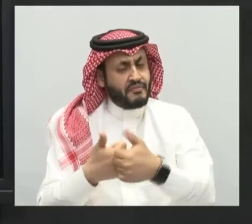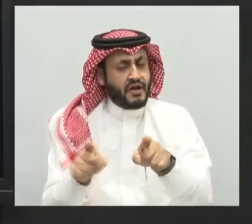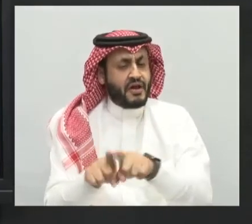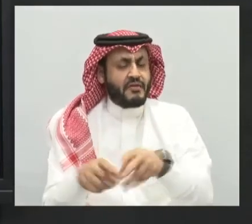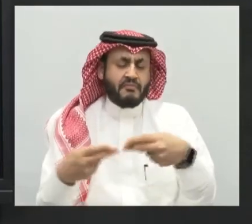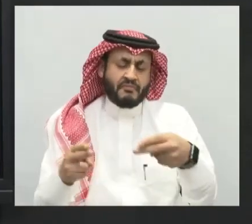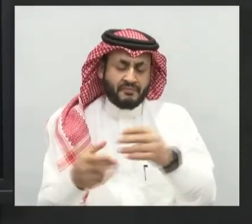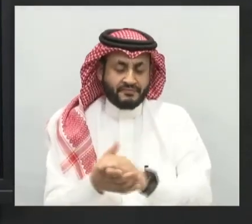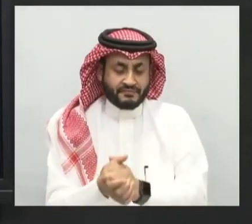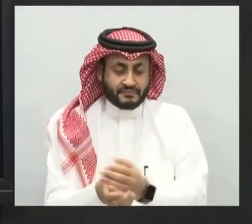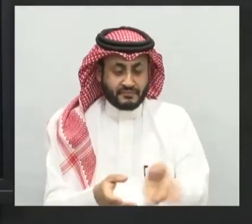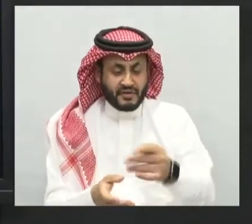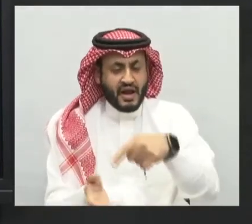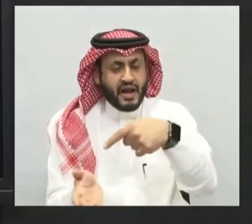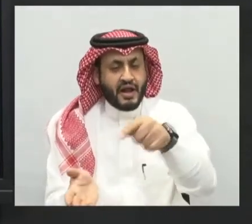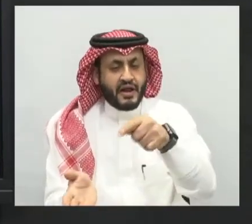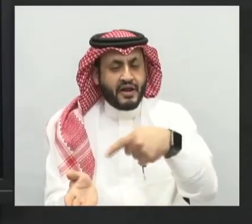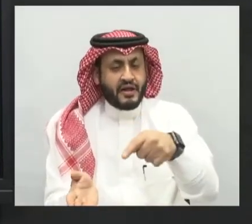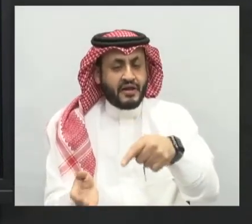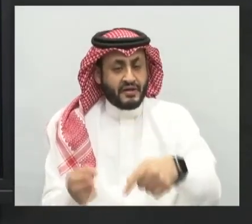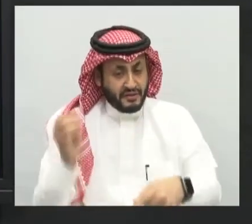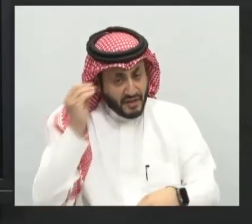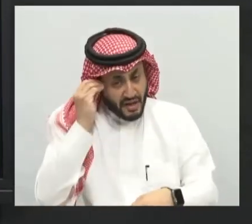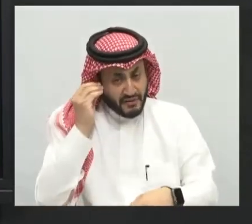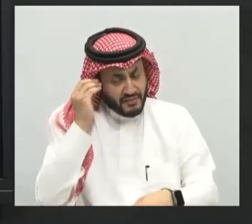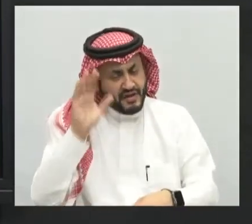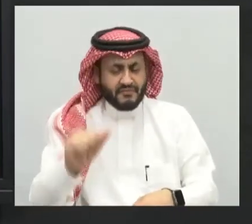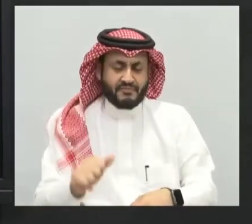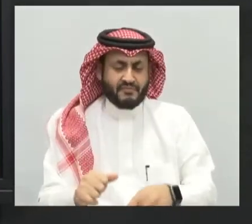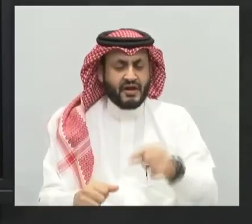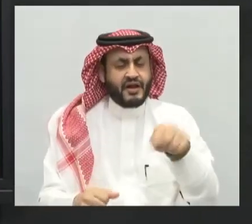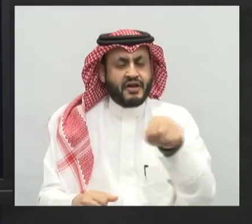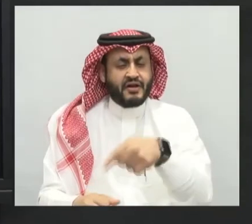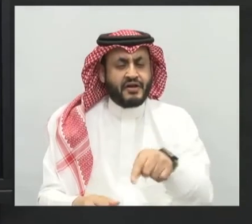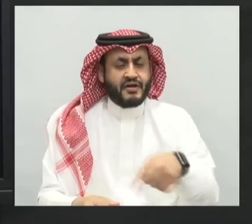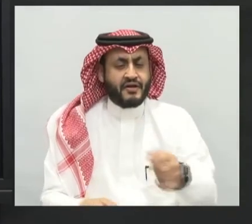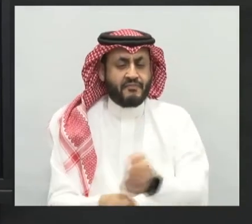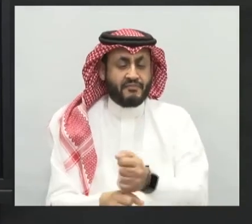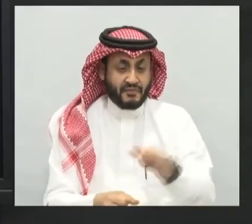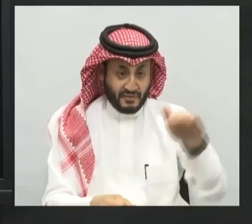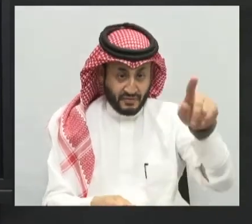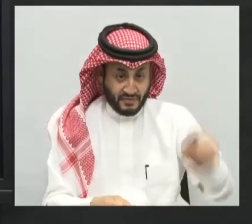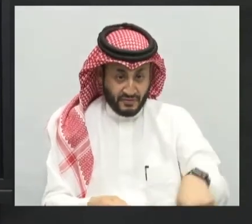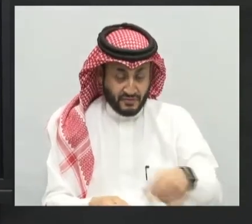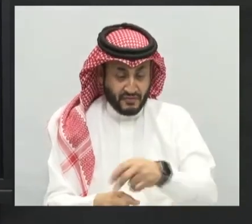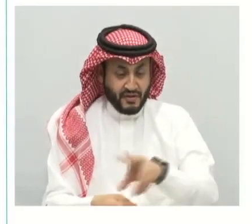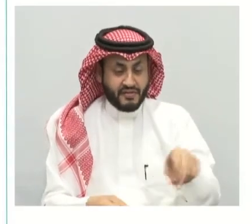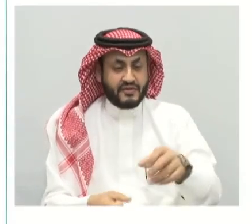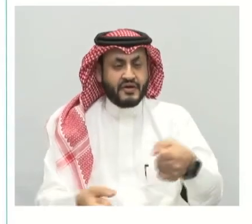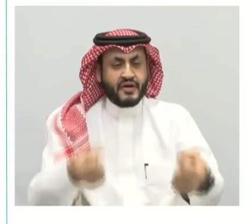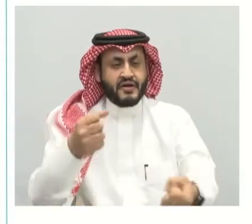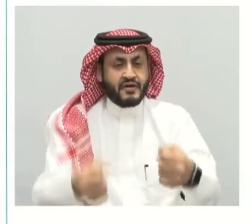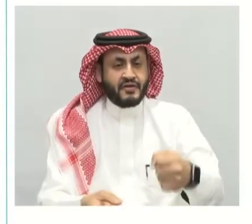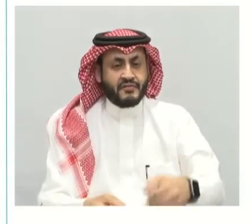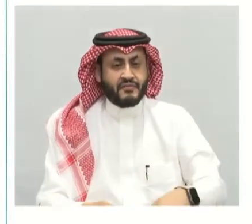classmate, and take can or can't in front of each activities. We have activities like driving,